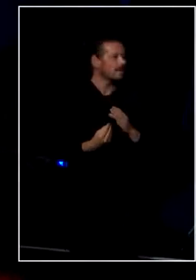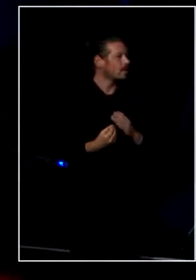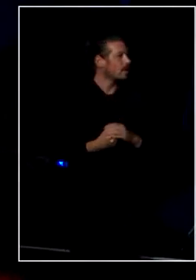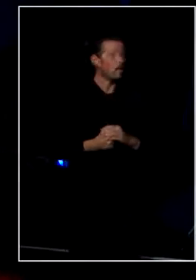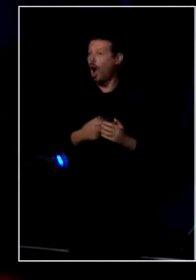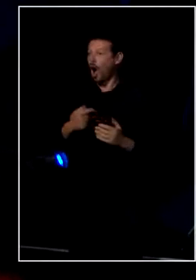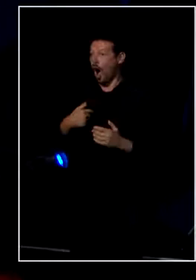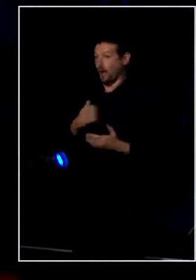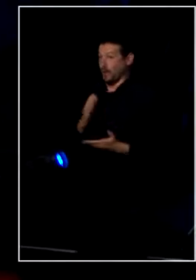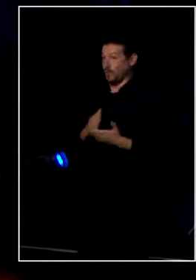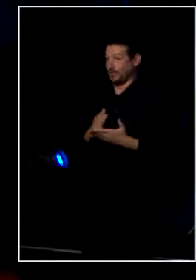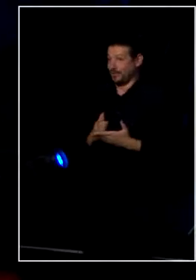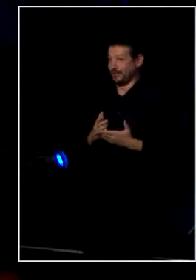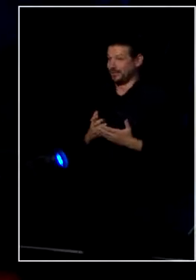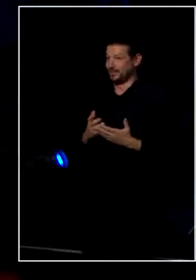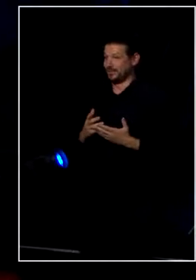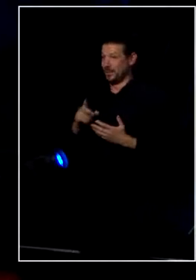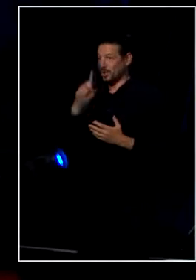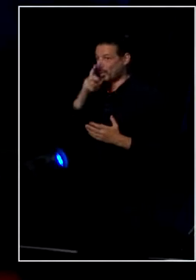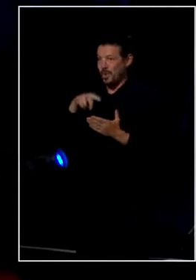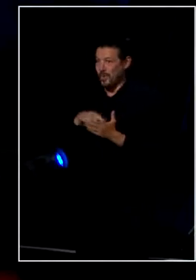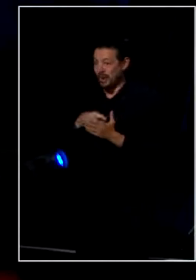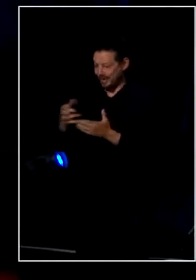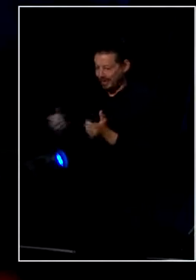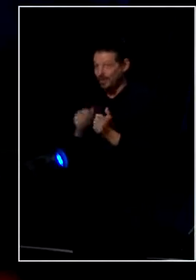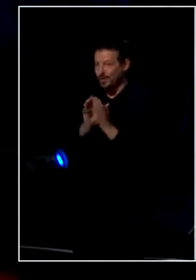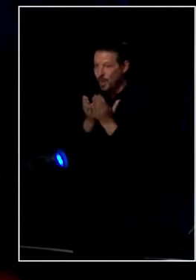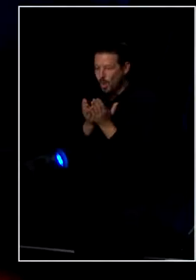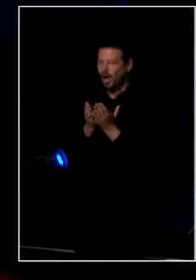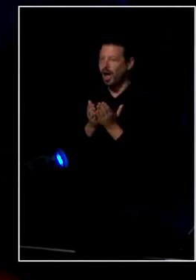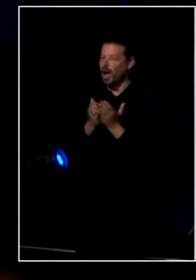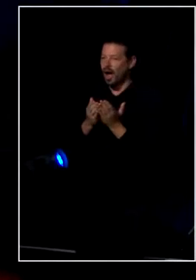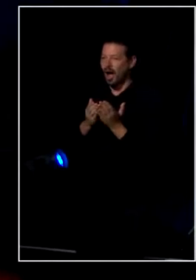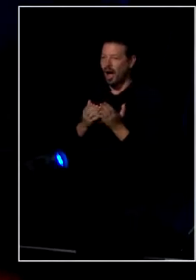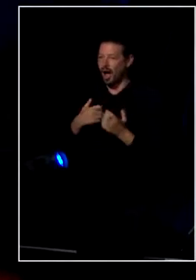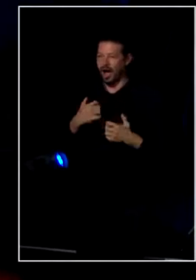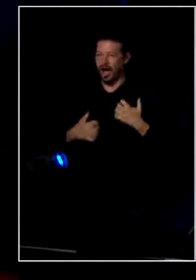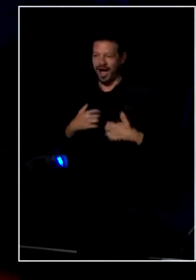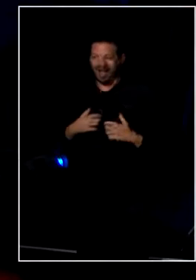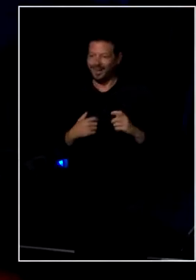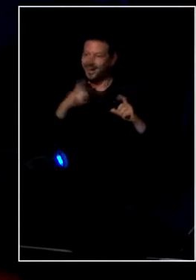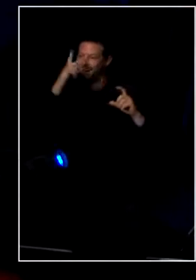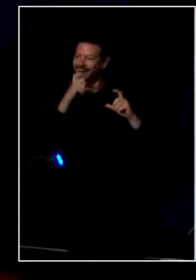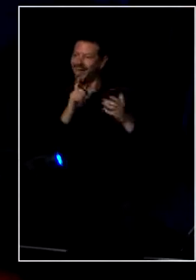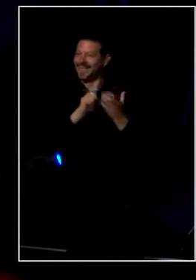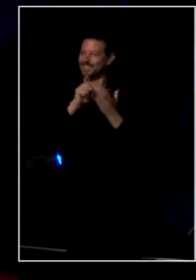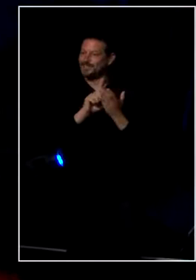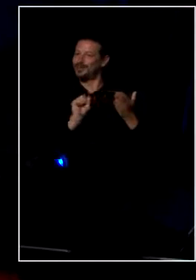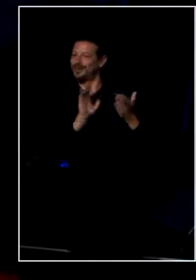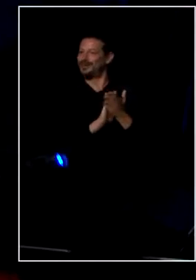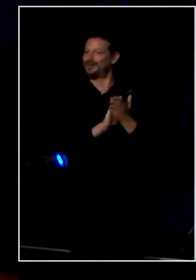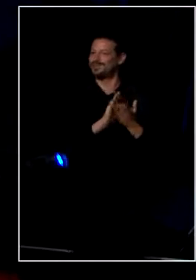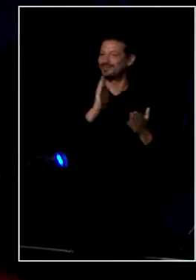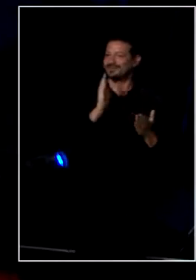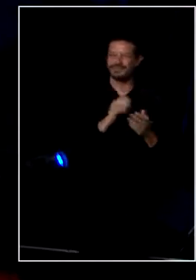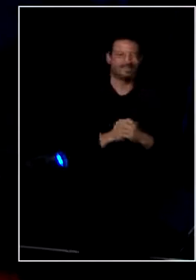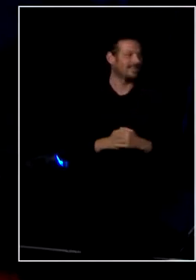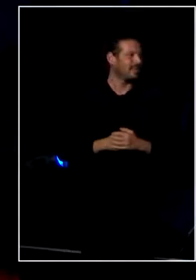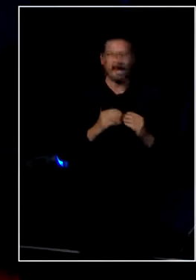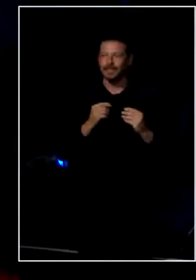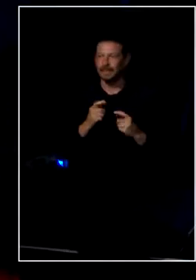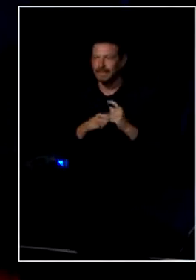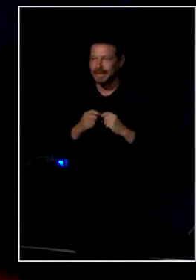copy. And my copy arrived, and I'm pretty sure I took a photo of it and put it on Instagram. And then I got really